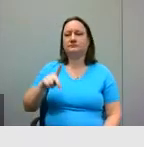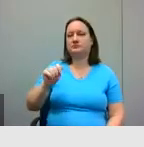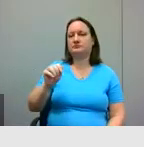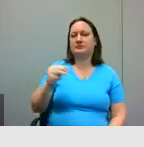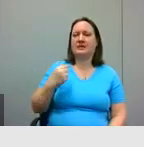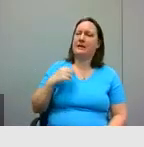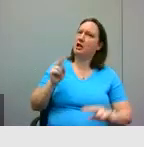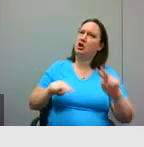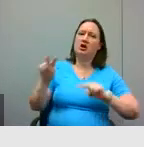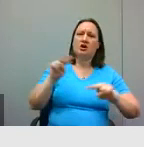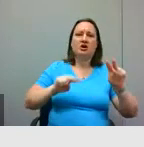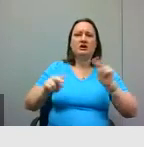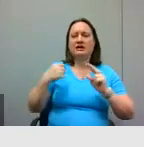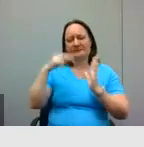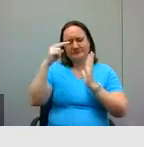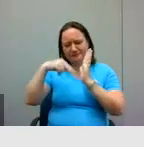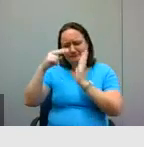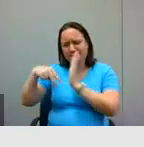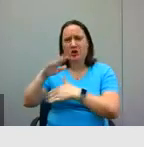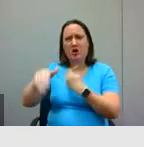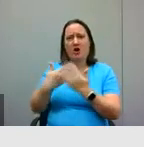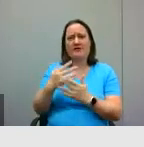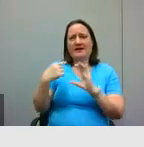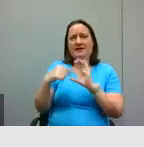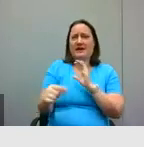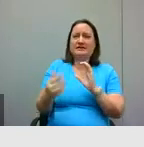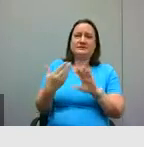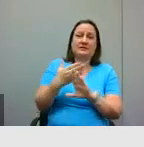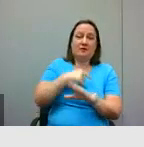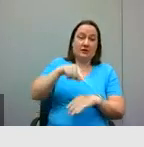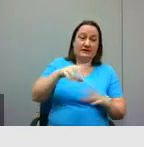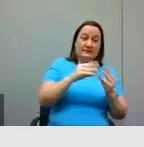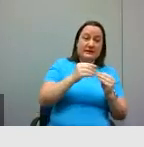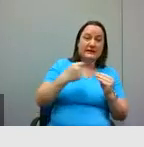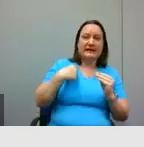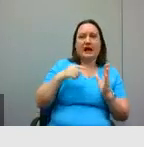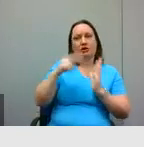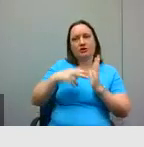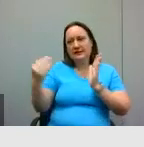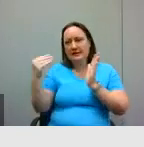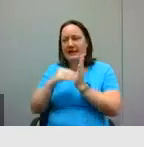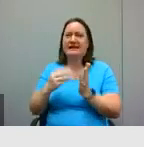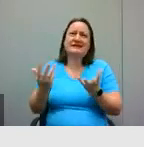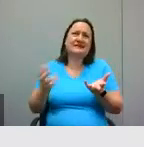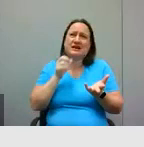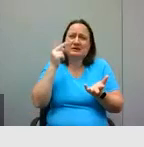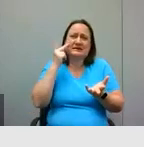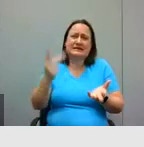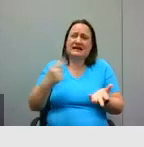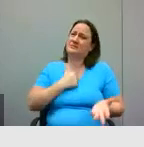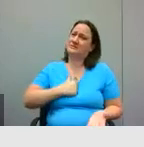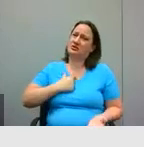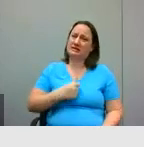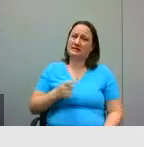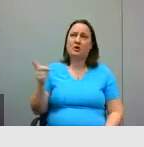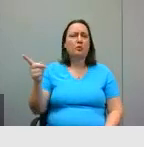I've looked all over my emails prior to this meeting again. I just don't see them, so I apologize for that. oh, no problem. It's